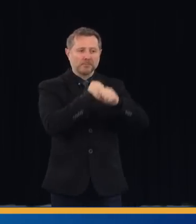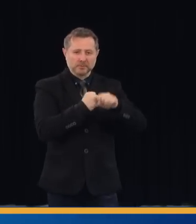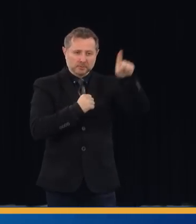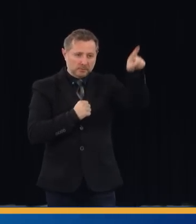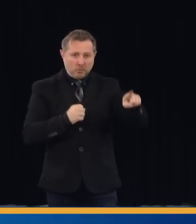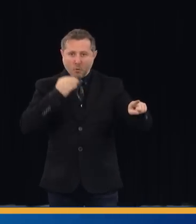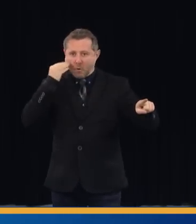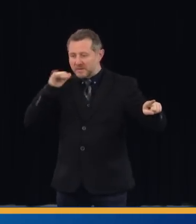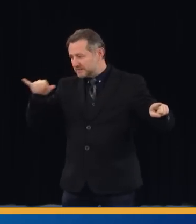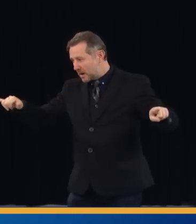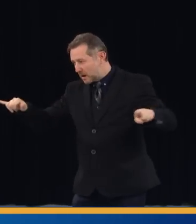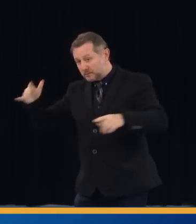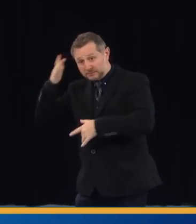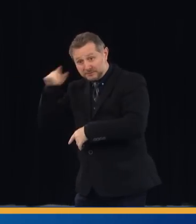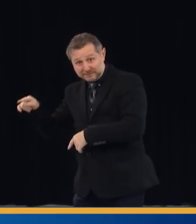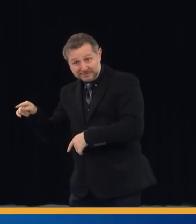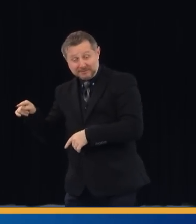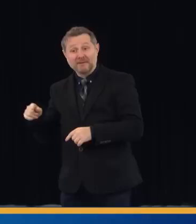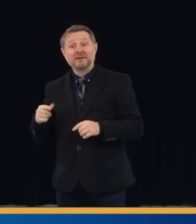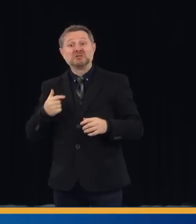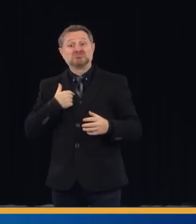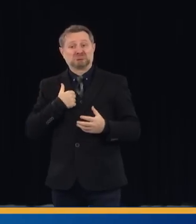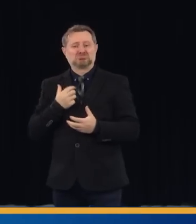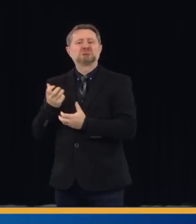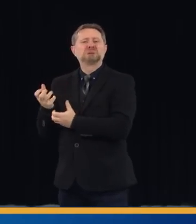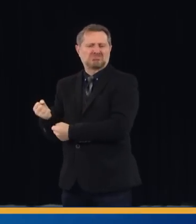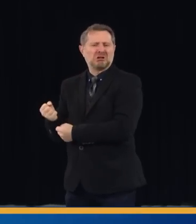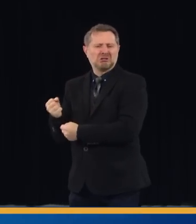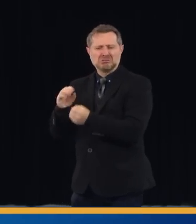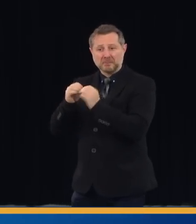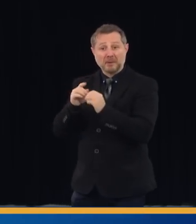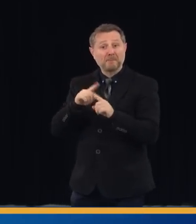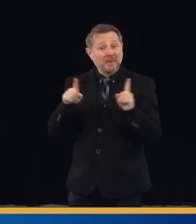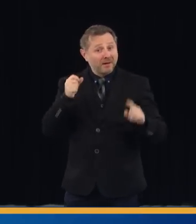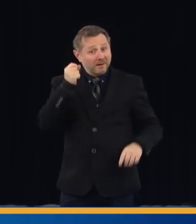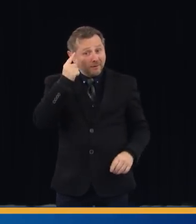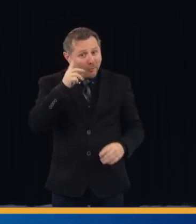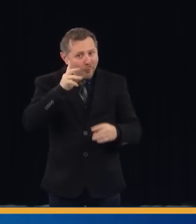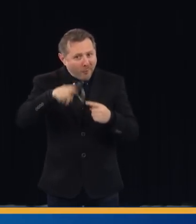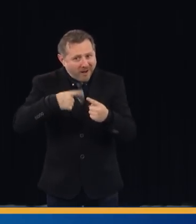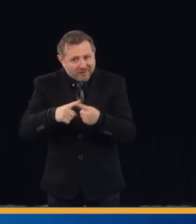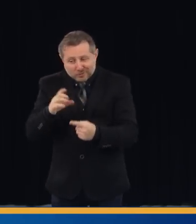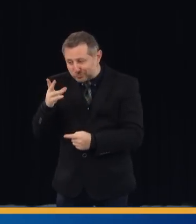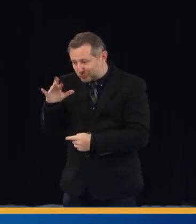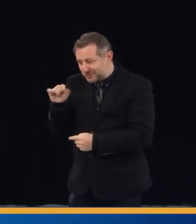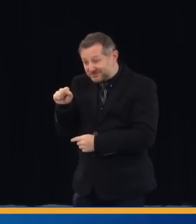that's what all the numbers say, when he told me he had the coronavirus,